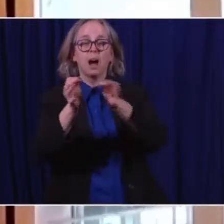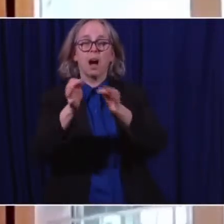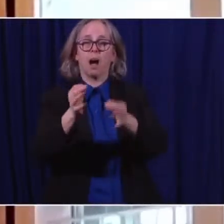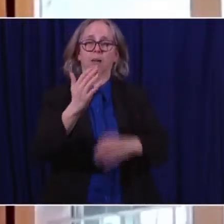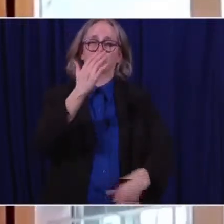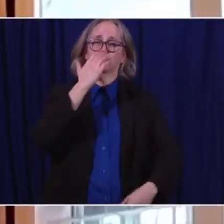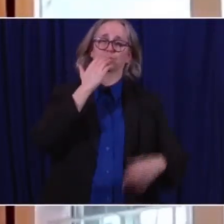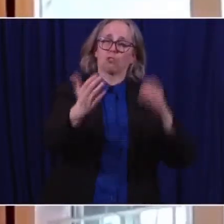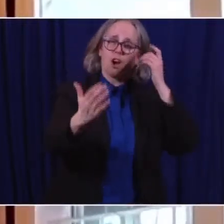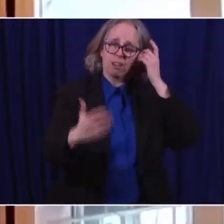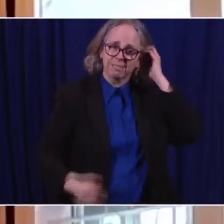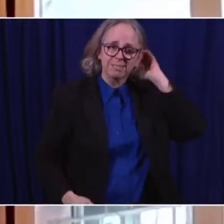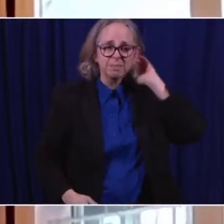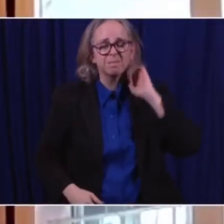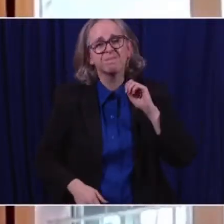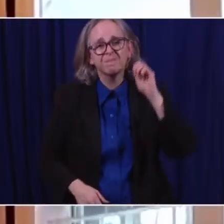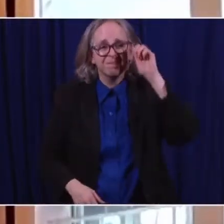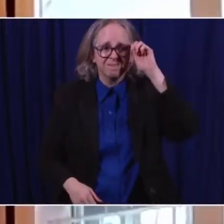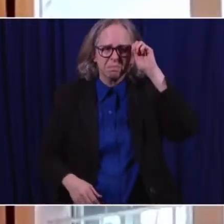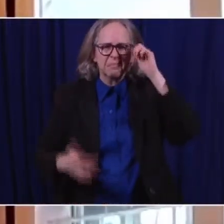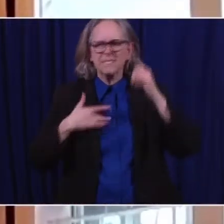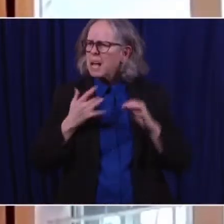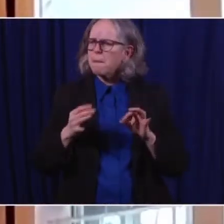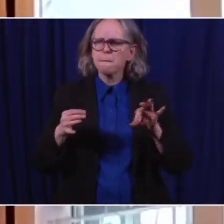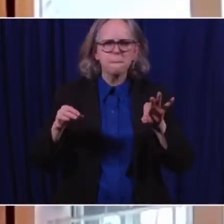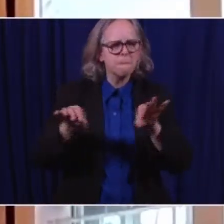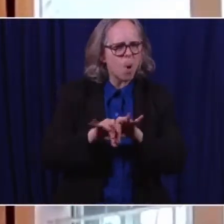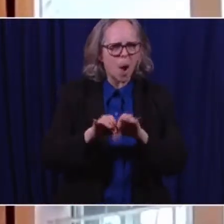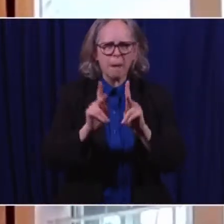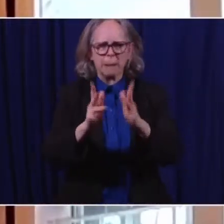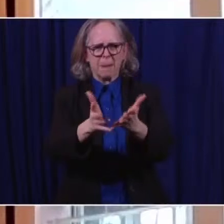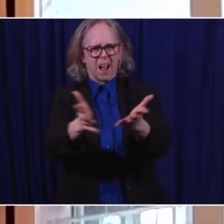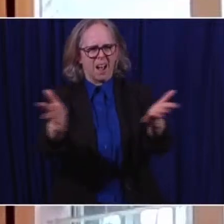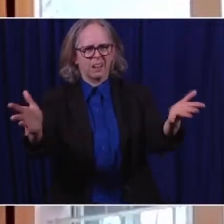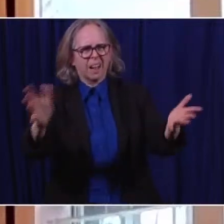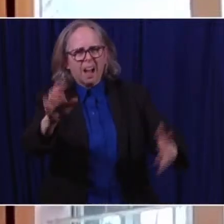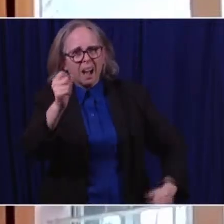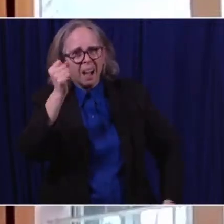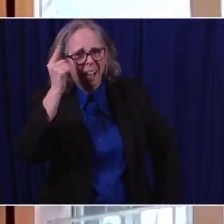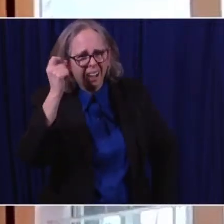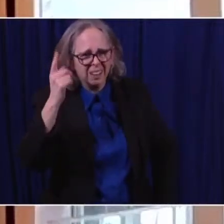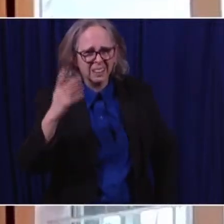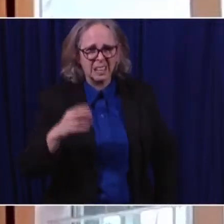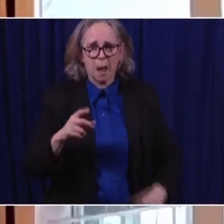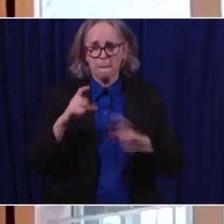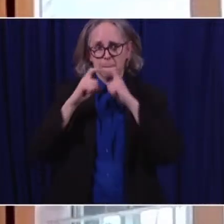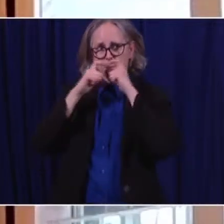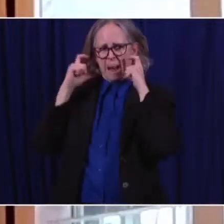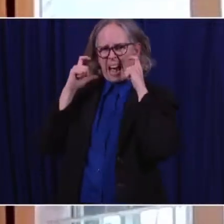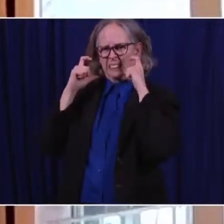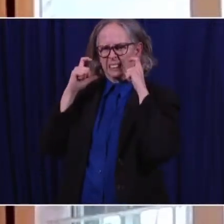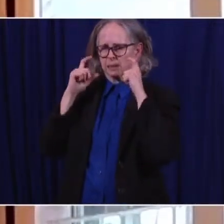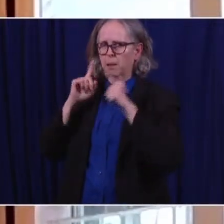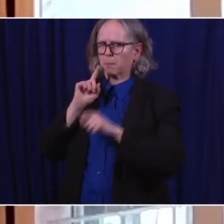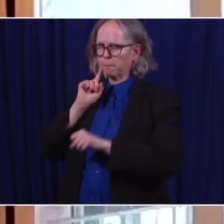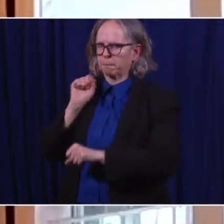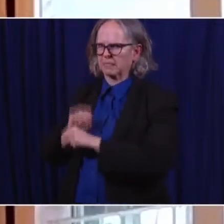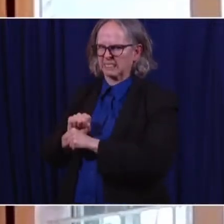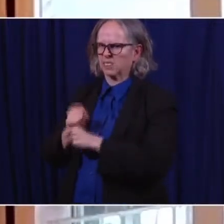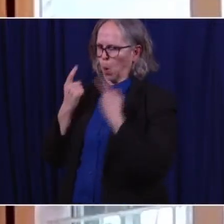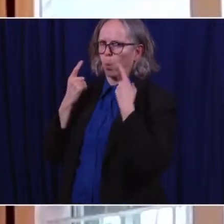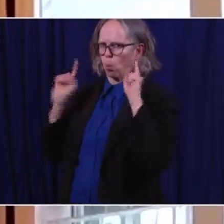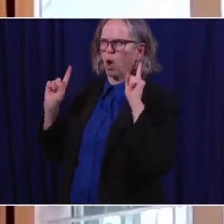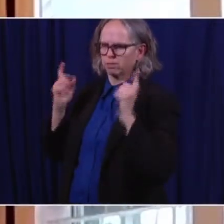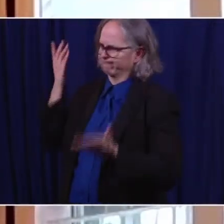for people to recognize that masks really do work. And essentially what the Ohio